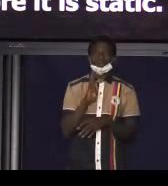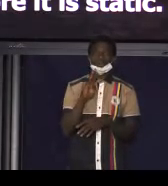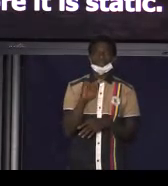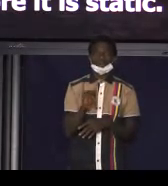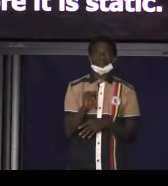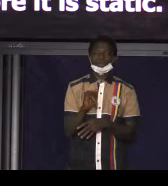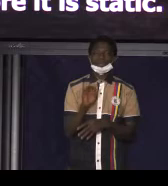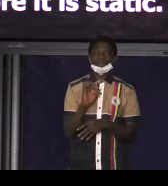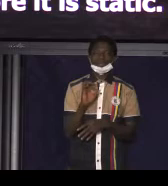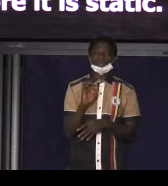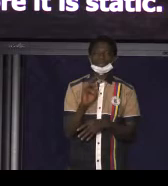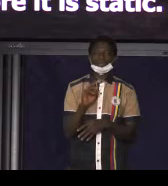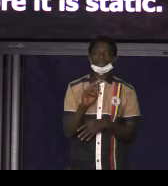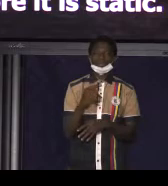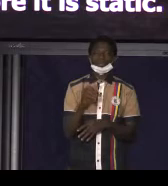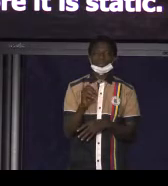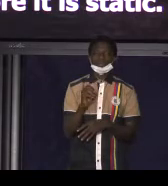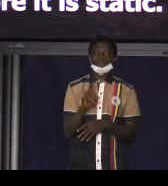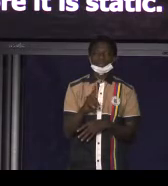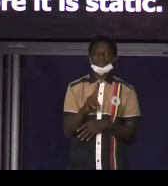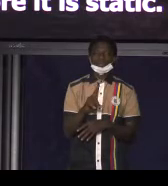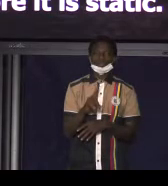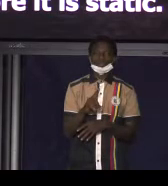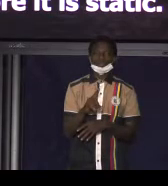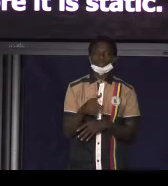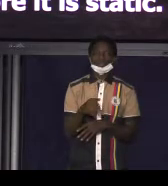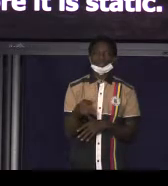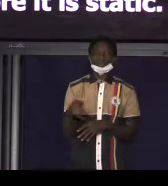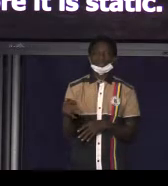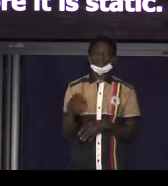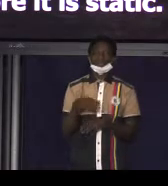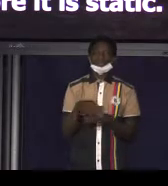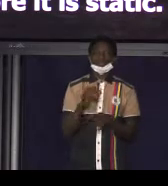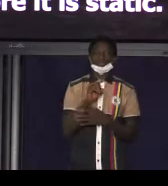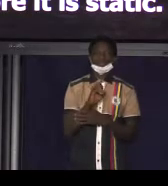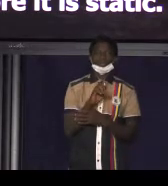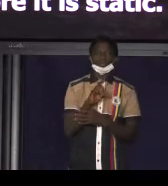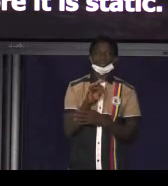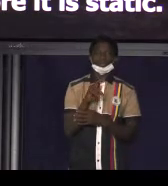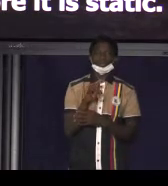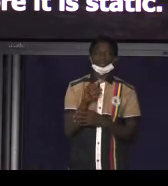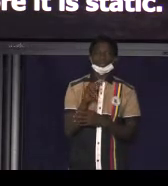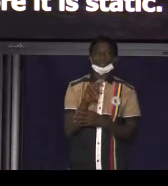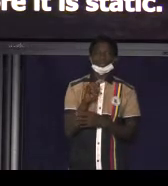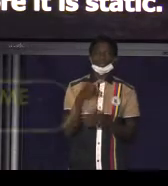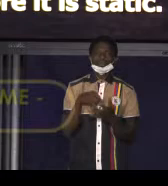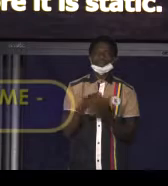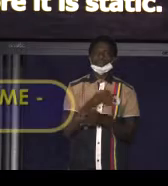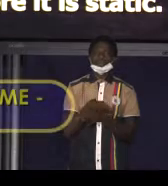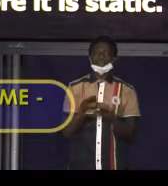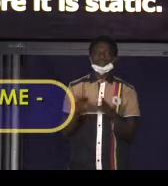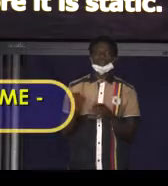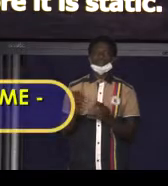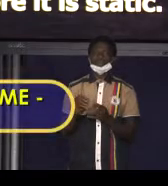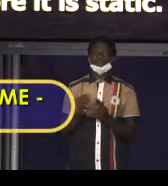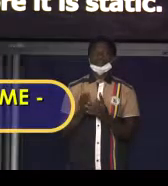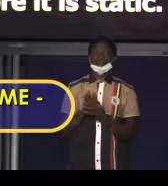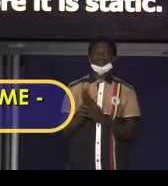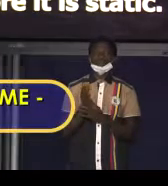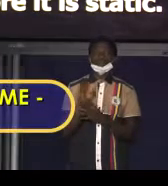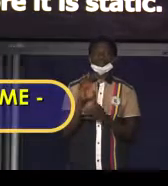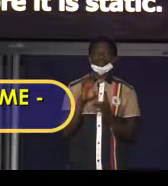is caused by charged particles called electrons. These electrons do not flow through a